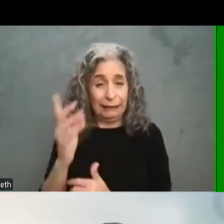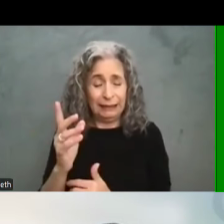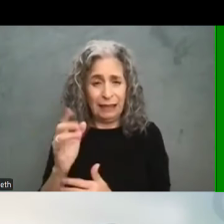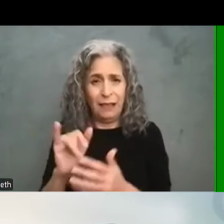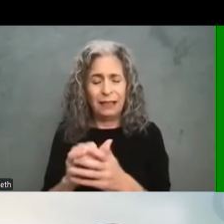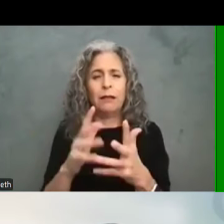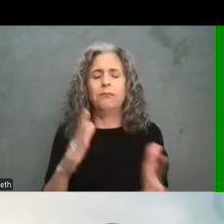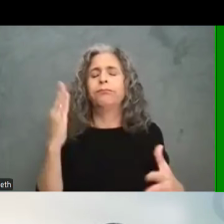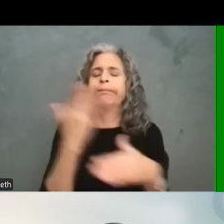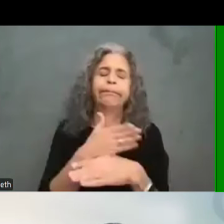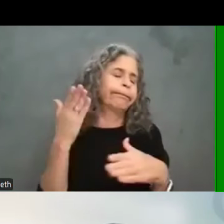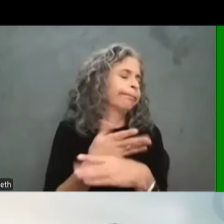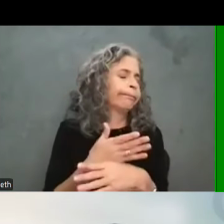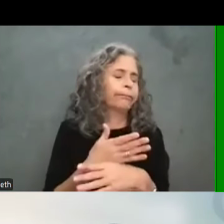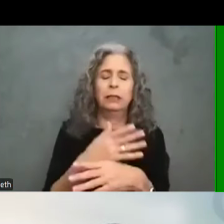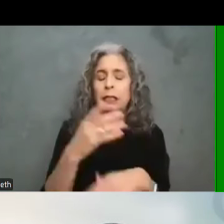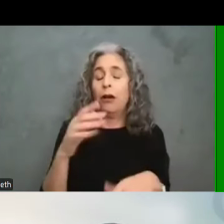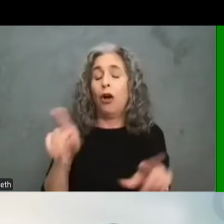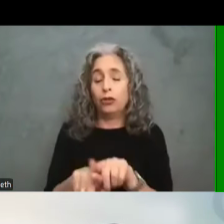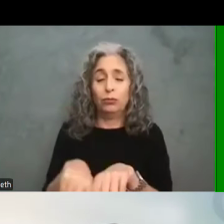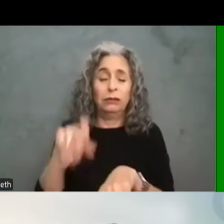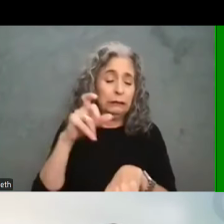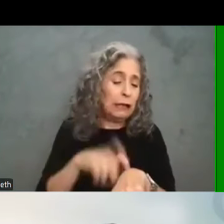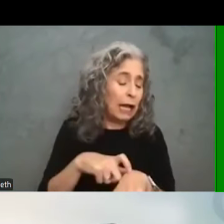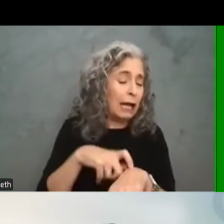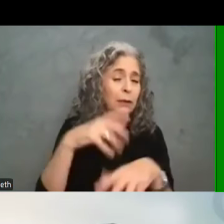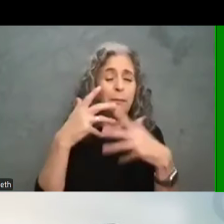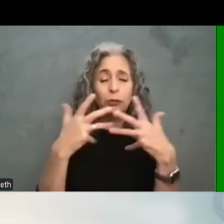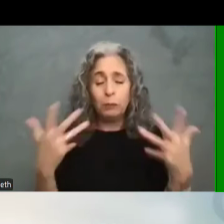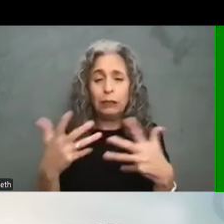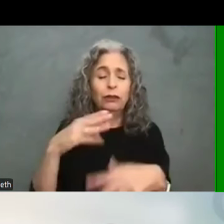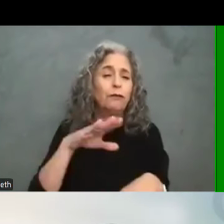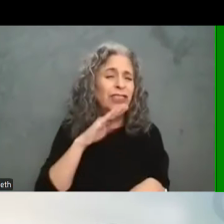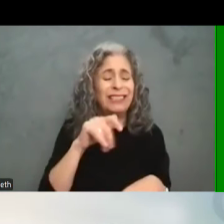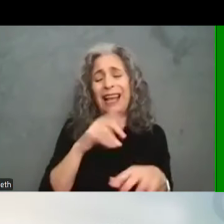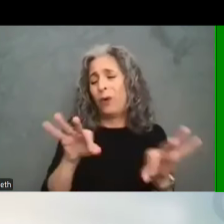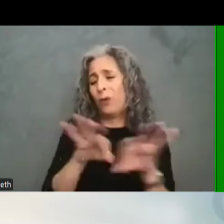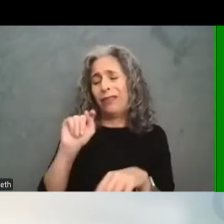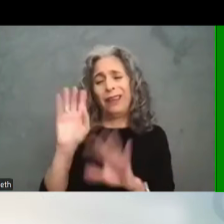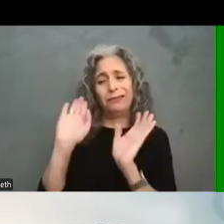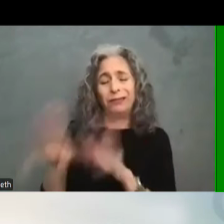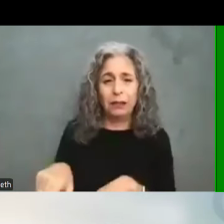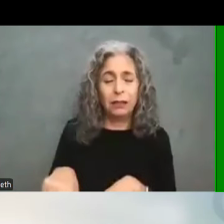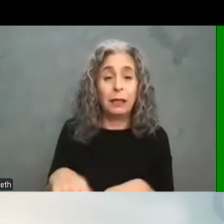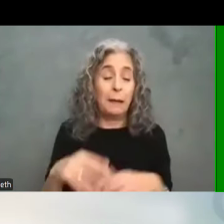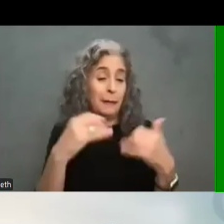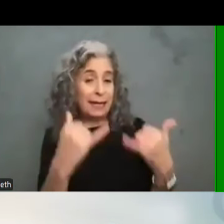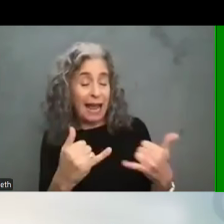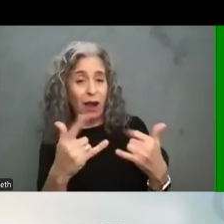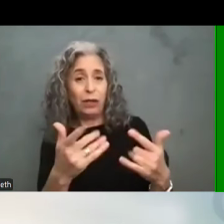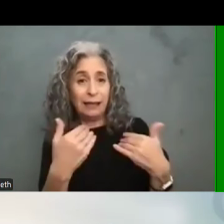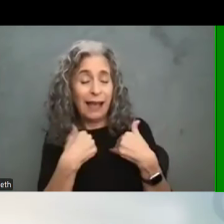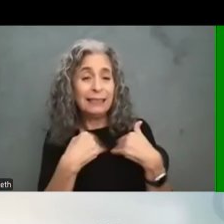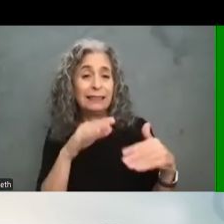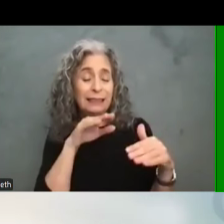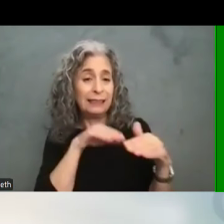of hassle in terms of time and frustration. So it's not really worth it. So Ethan is thankful now that there's an accessibility score